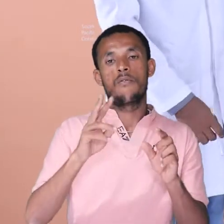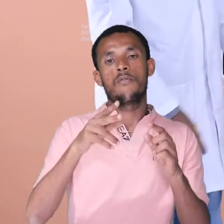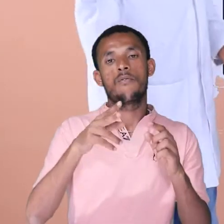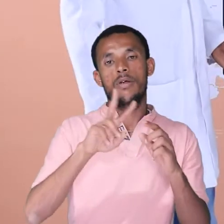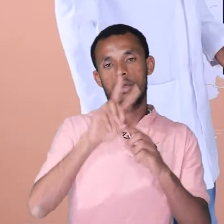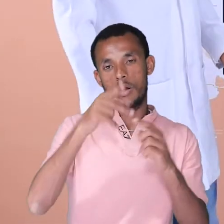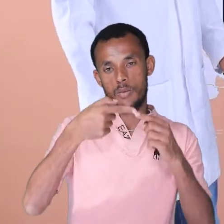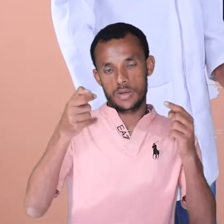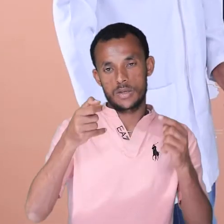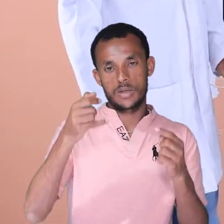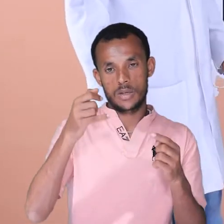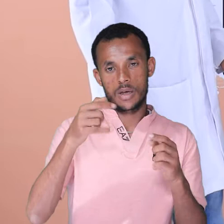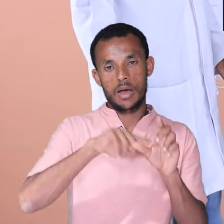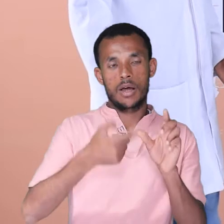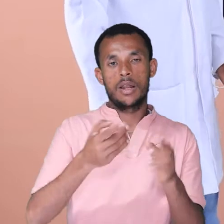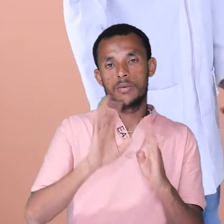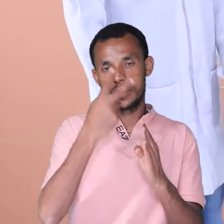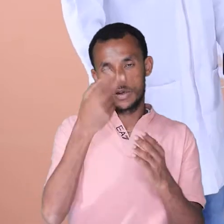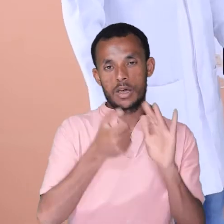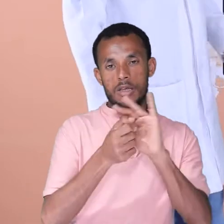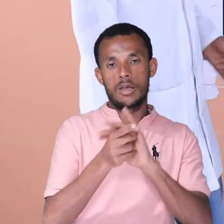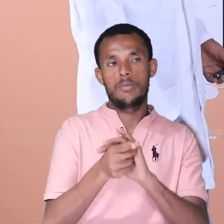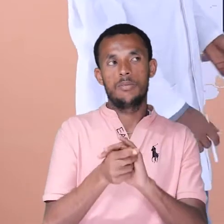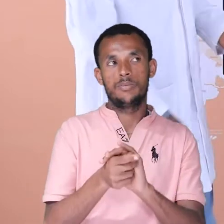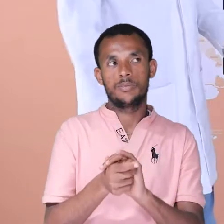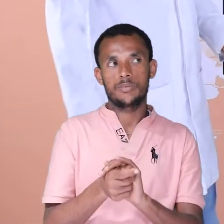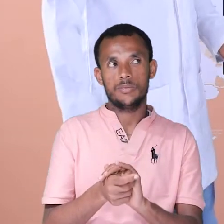idea. Let me see here an example.